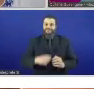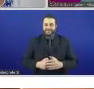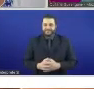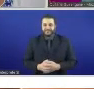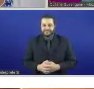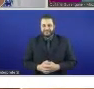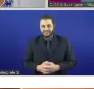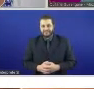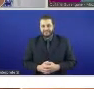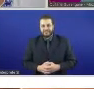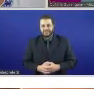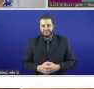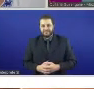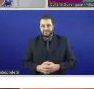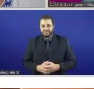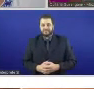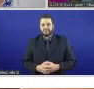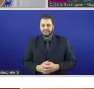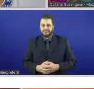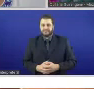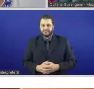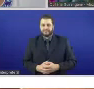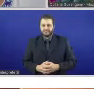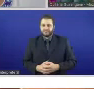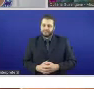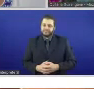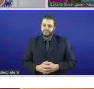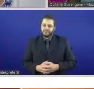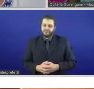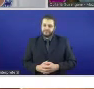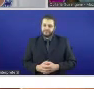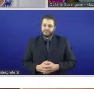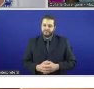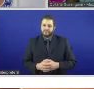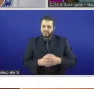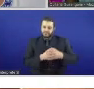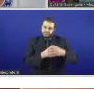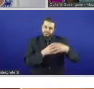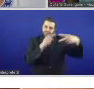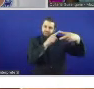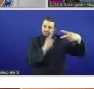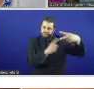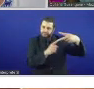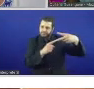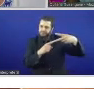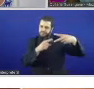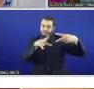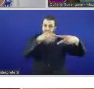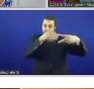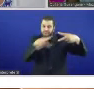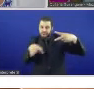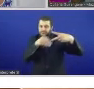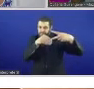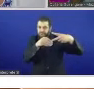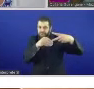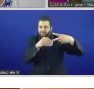other, and we need to path alongside each other in order to achieve our goals. So I think this is